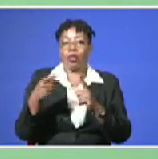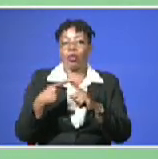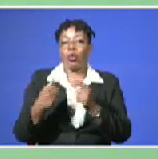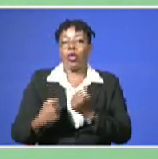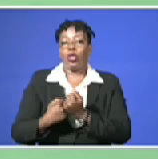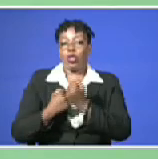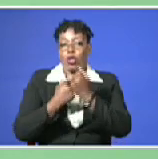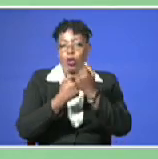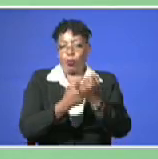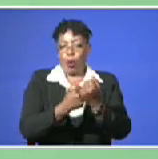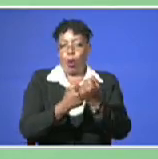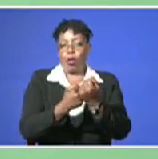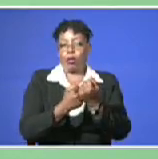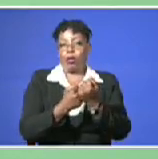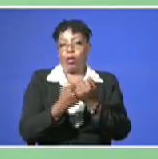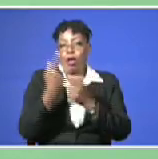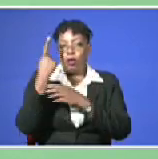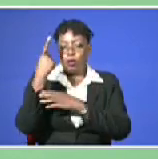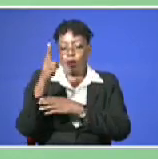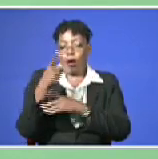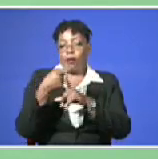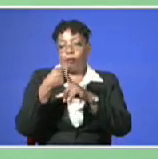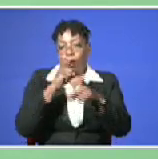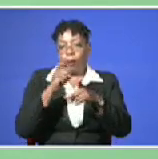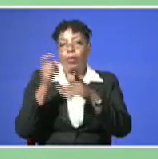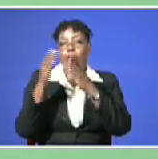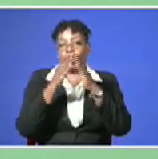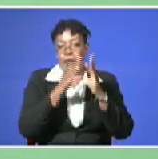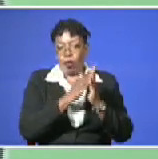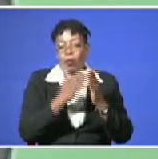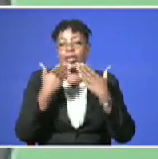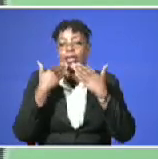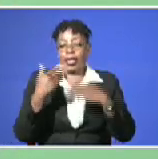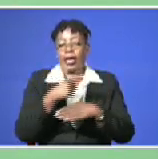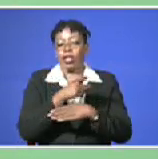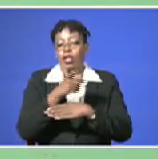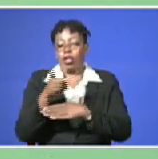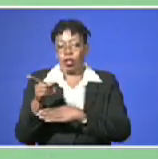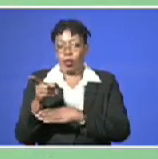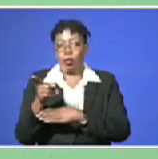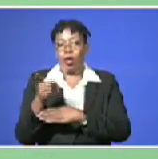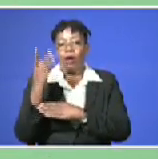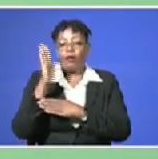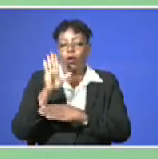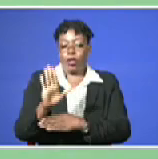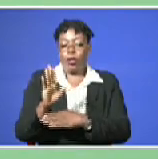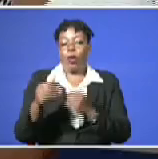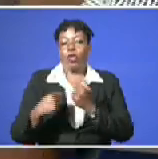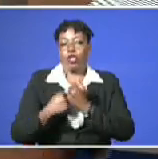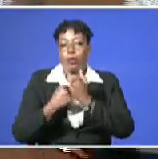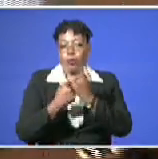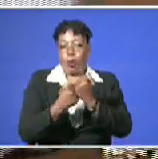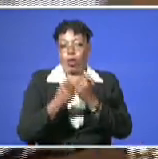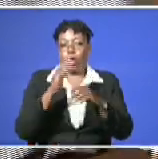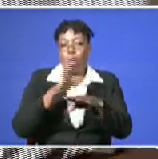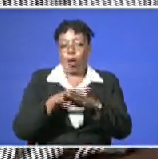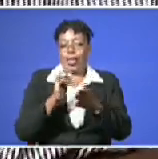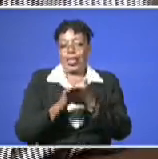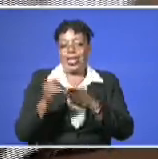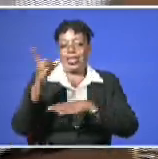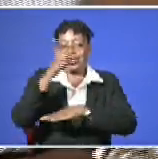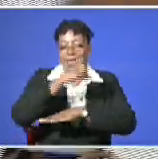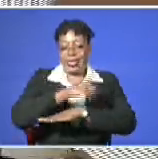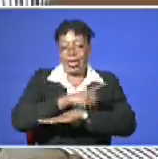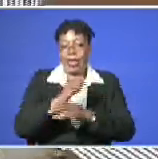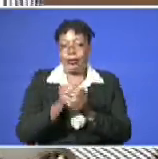support on behalf of the community, I want to thank you for your appreciation, for your support on that day. Our news team